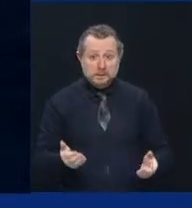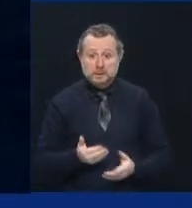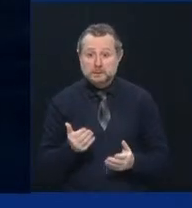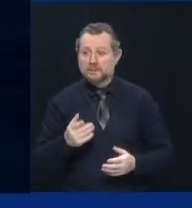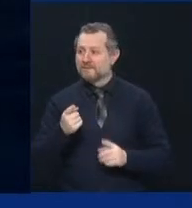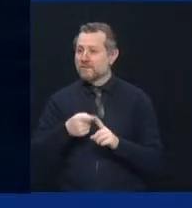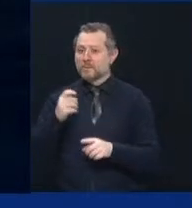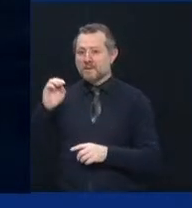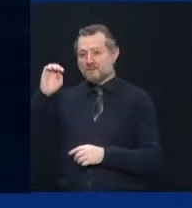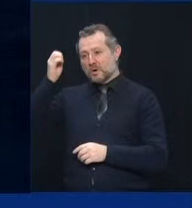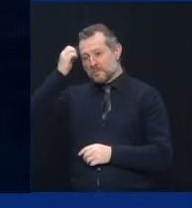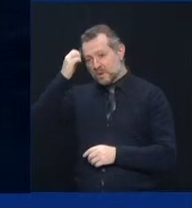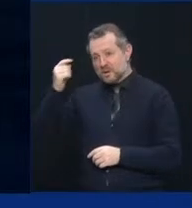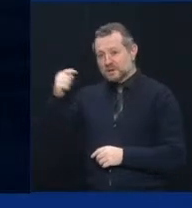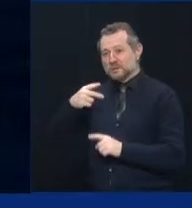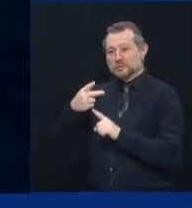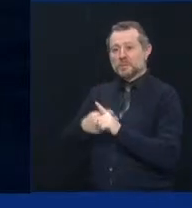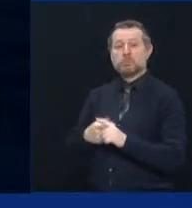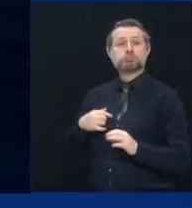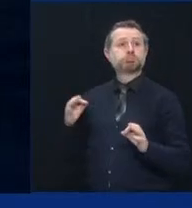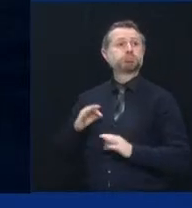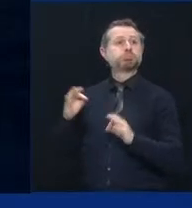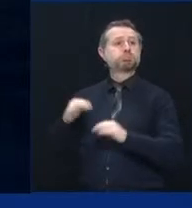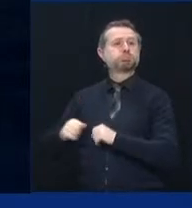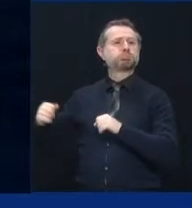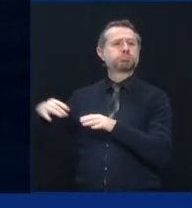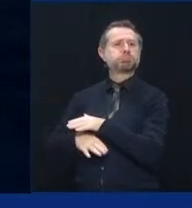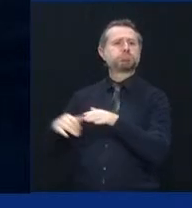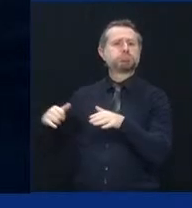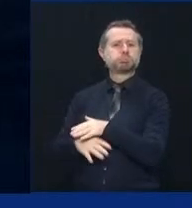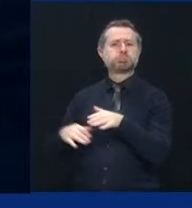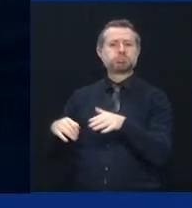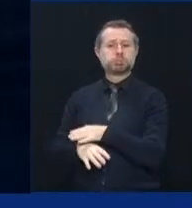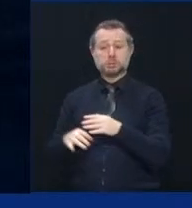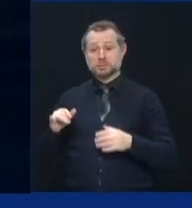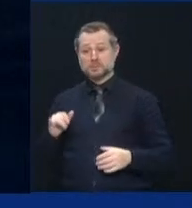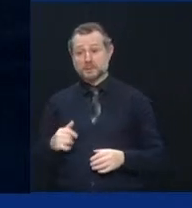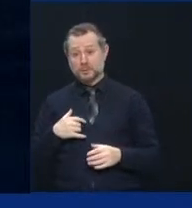3 months. And that's why New York had the explosion it had.